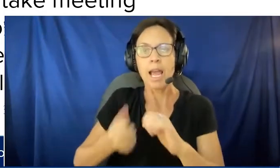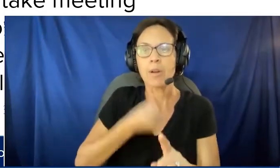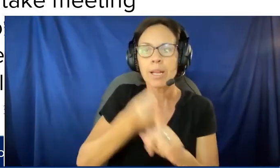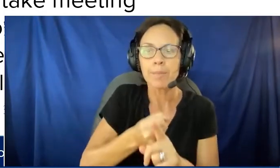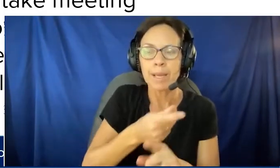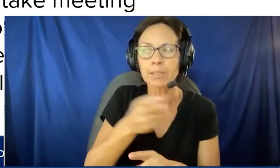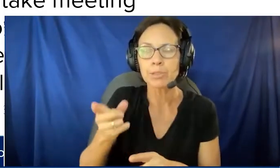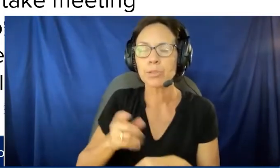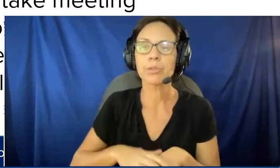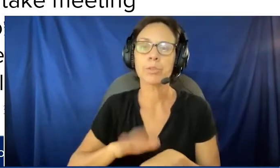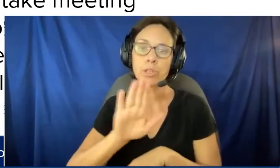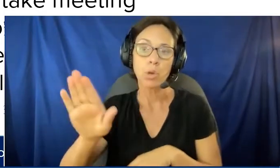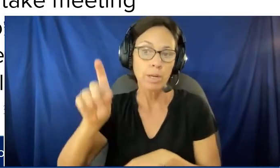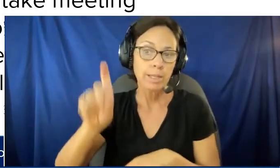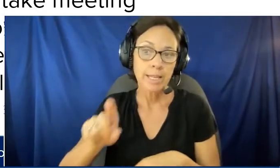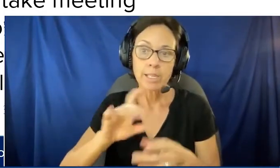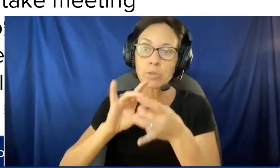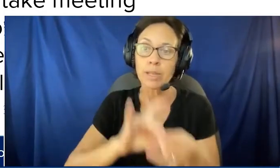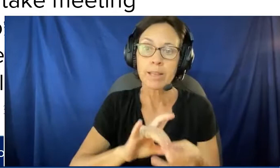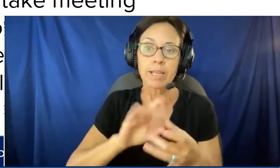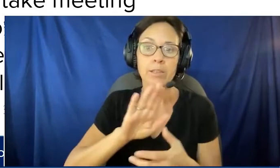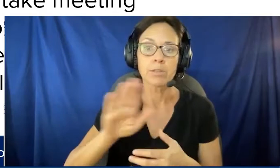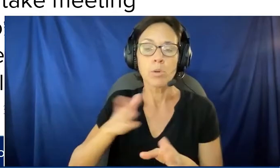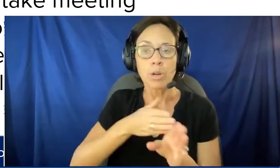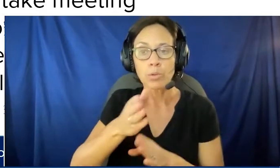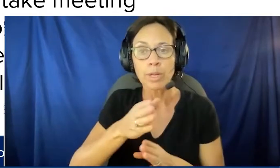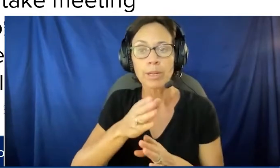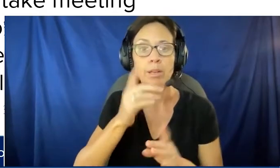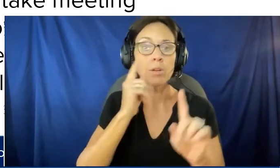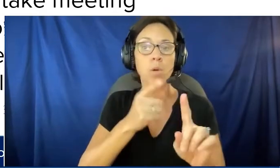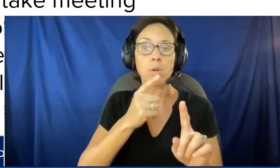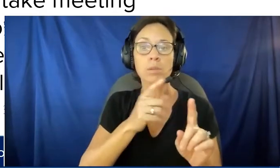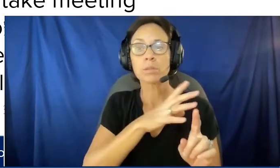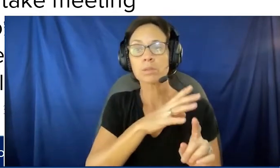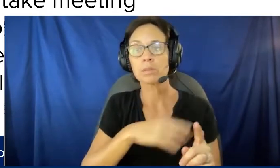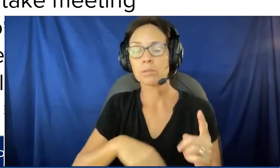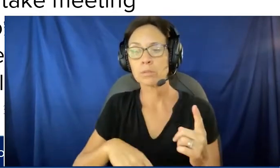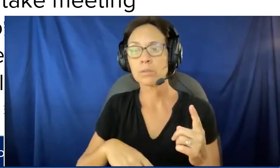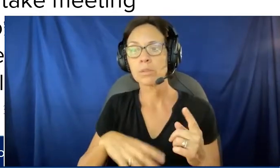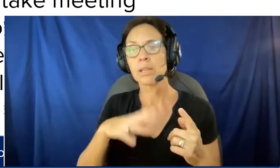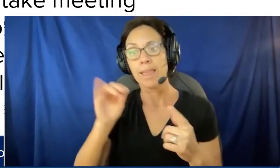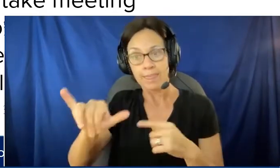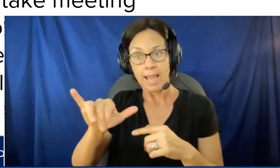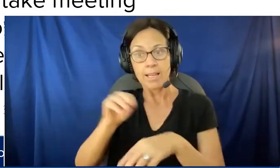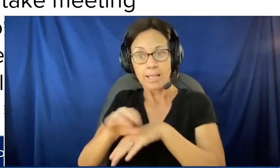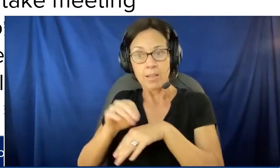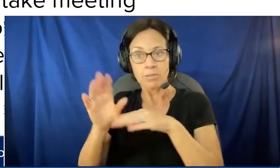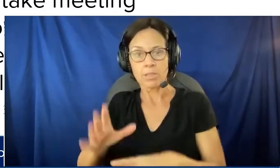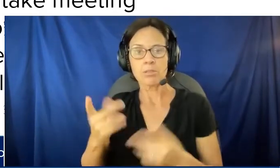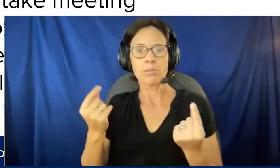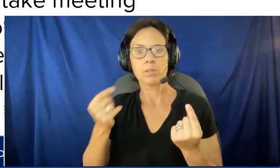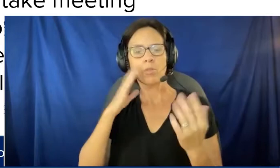that you have associated with your career goals. That VR counselor will read